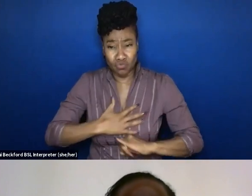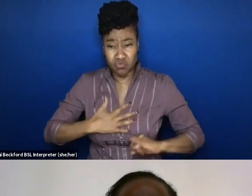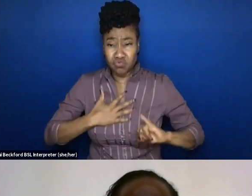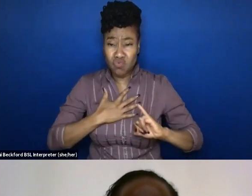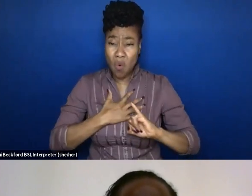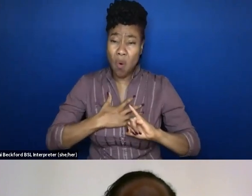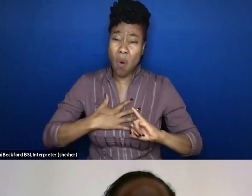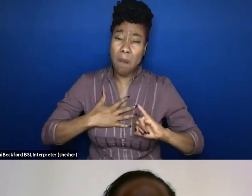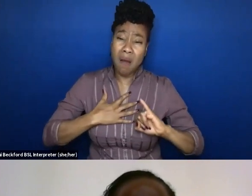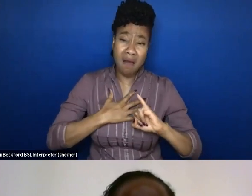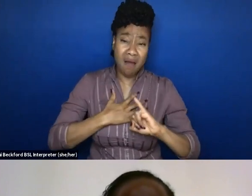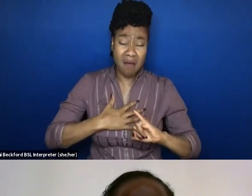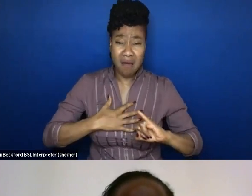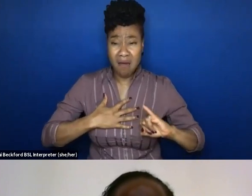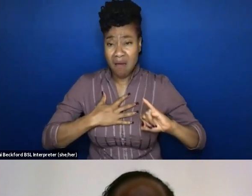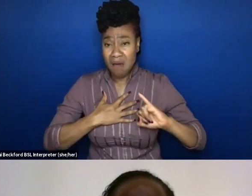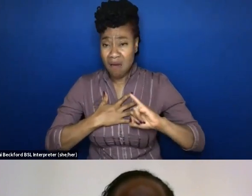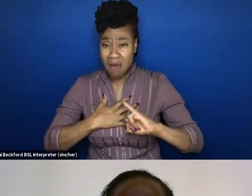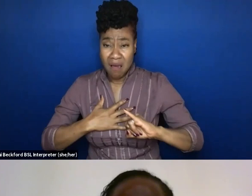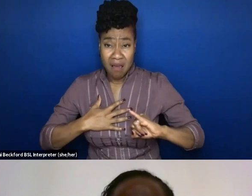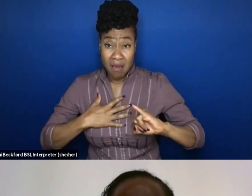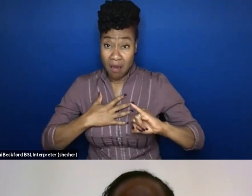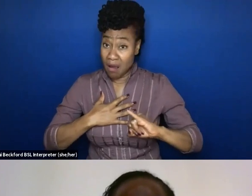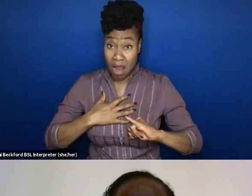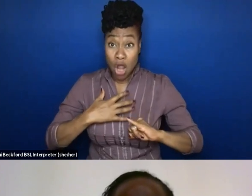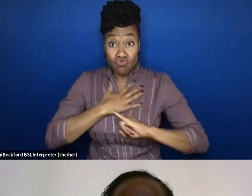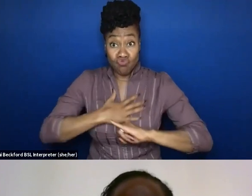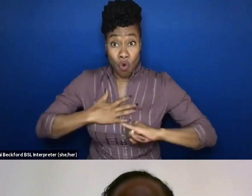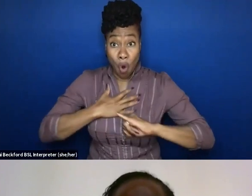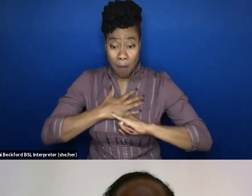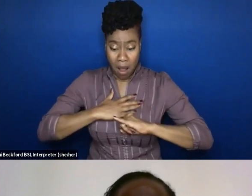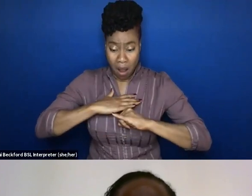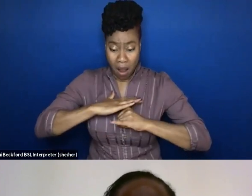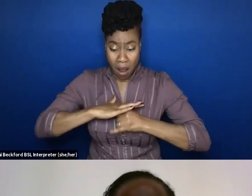trauma has an ability to rise up and